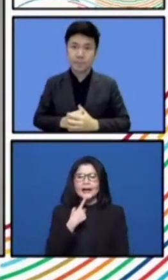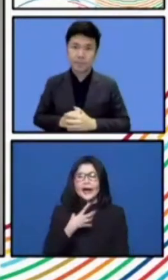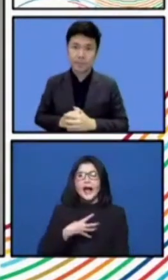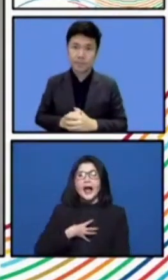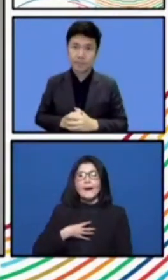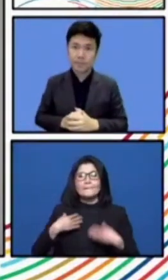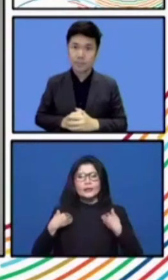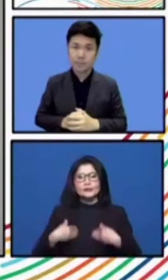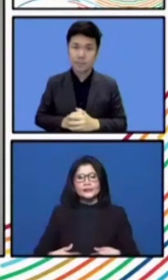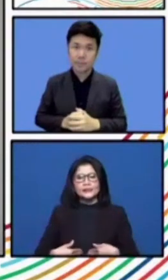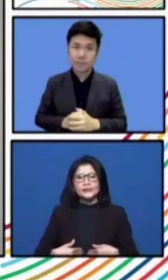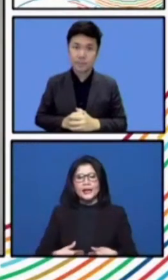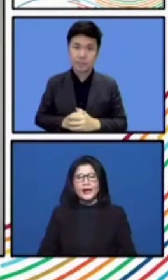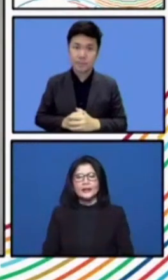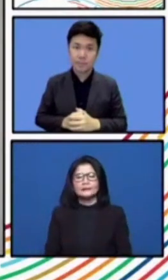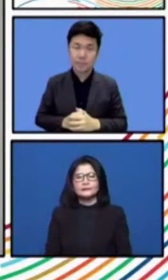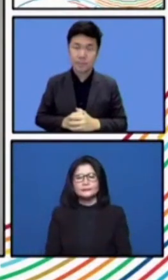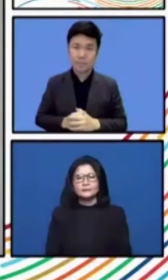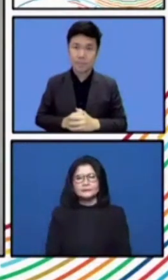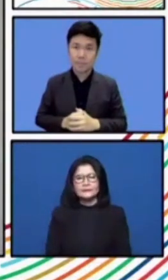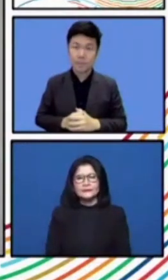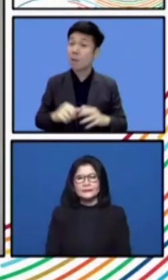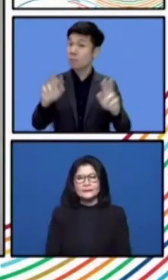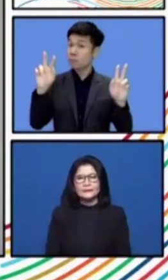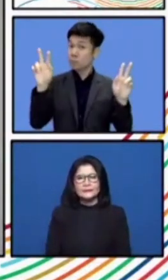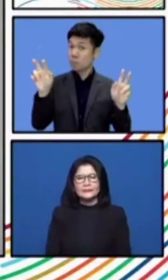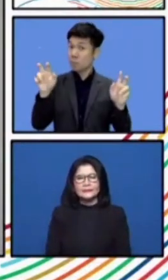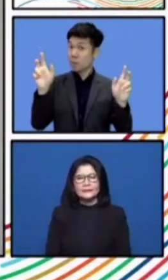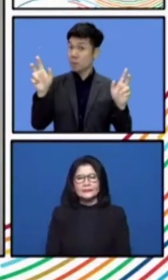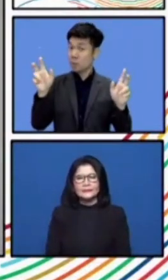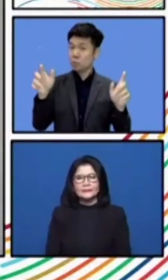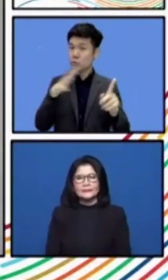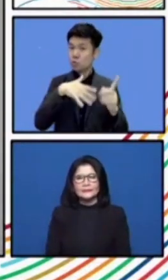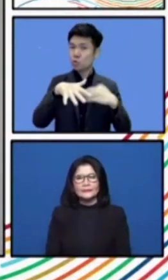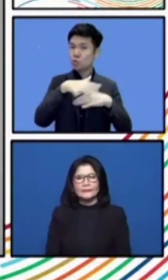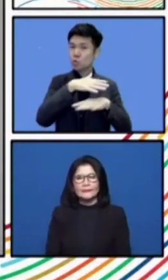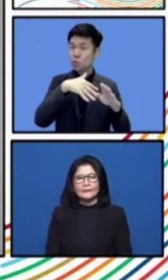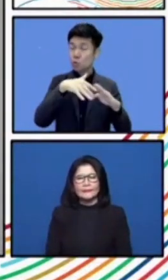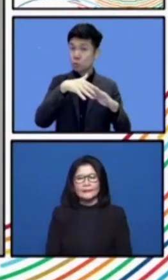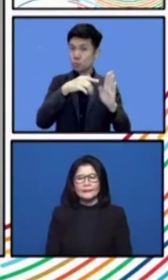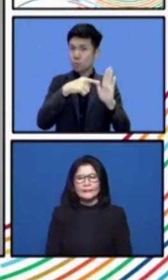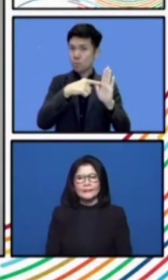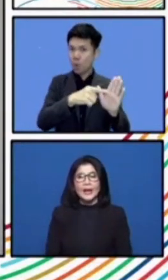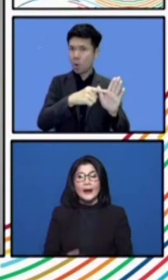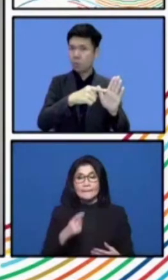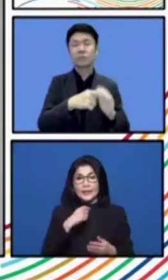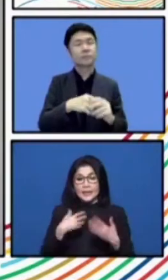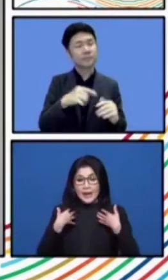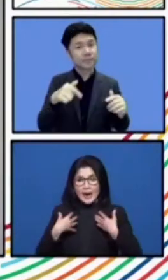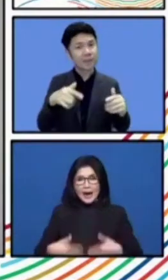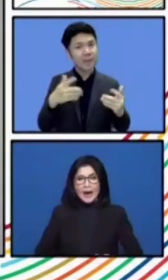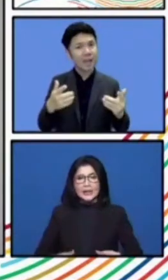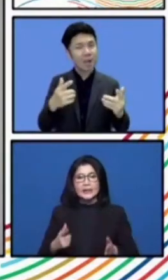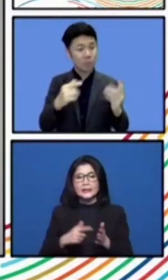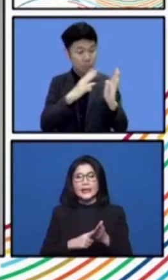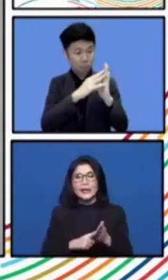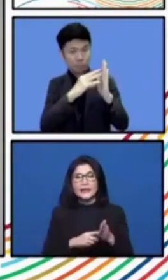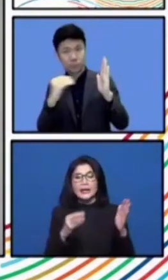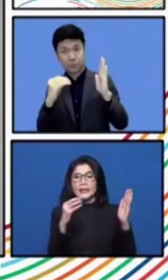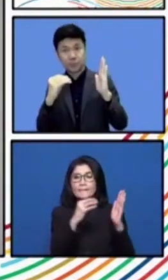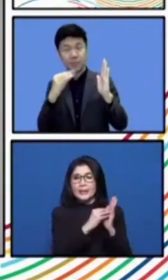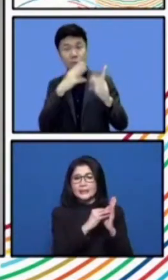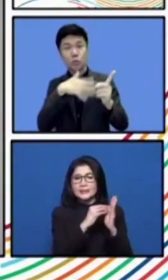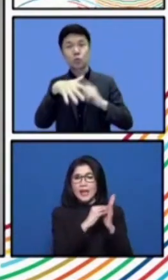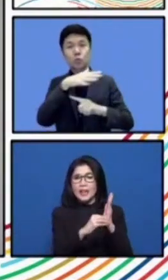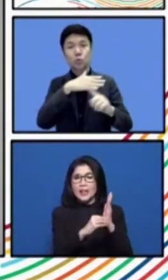um the social model of disability and particularly what that means for article 12 based legislative reform the